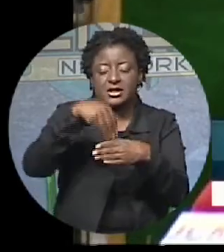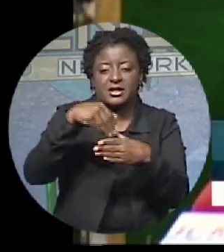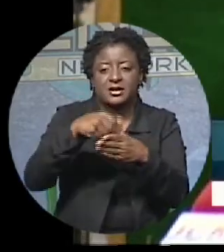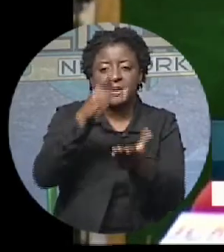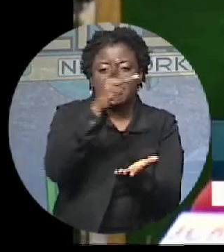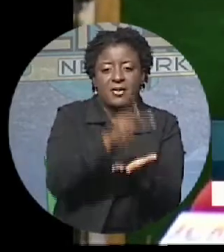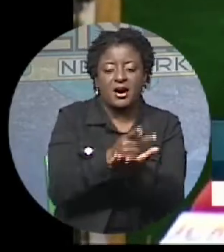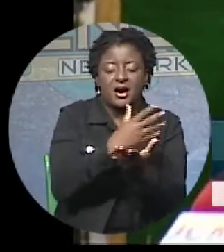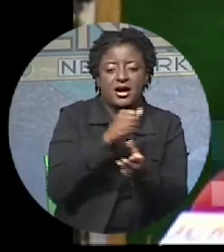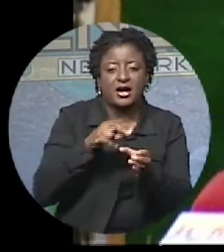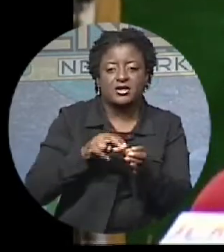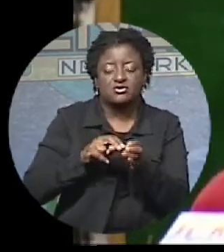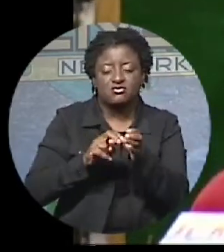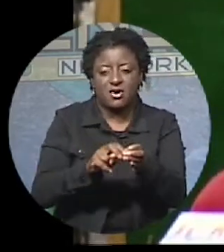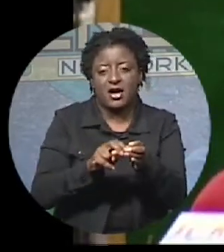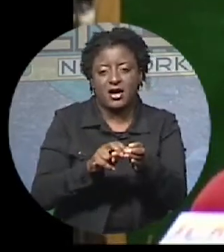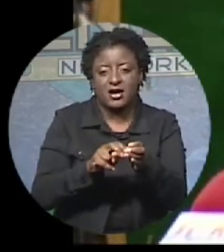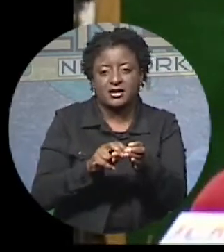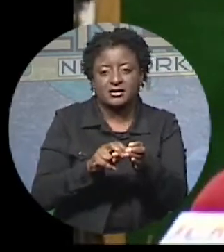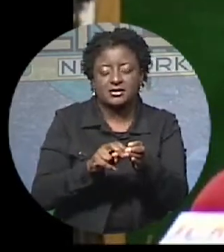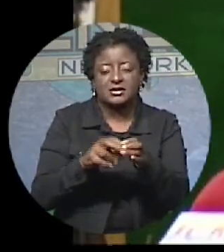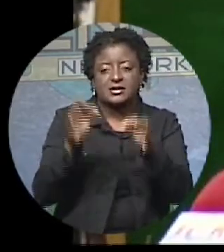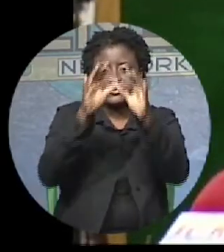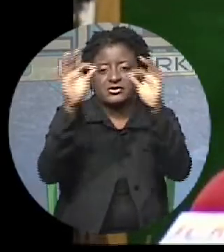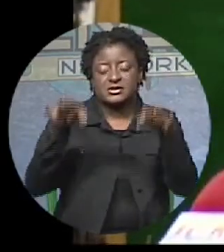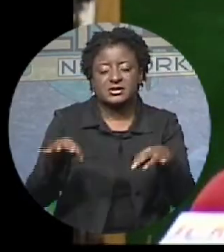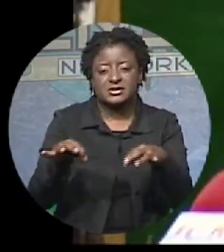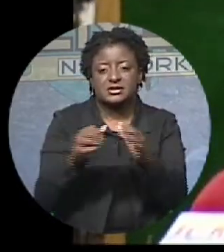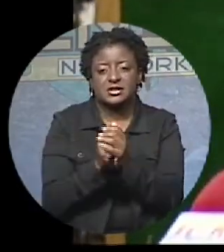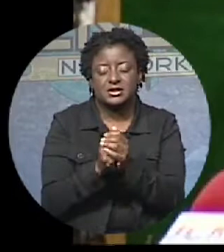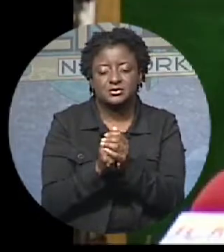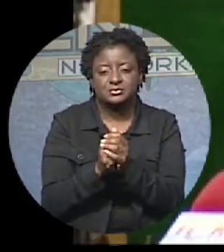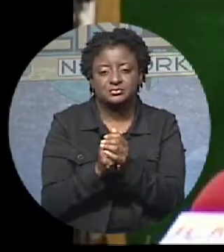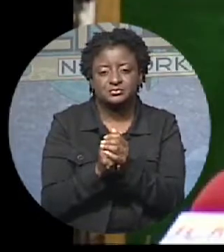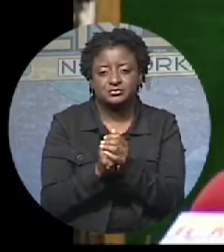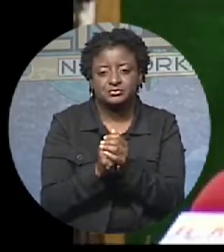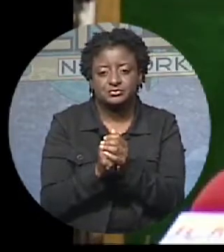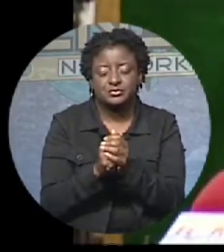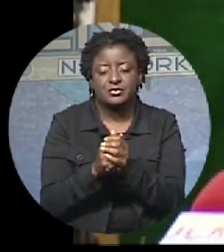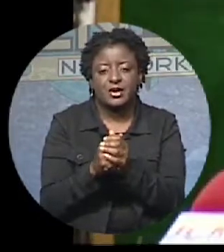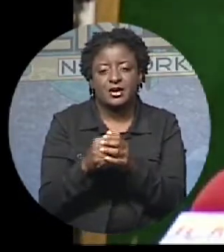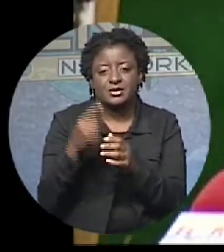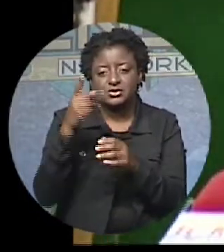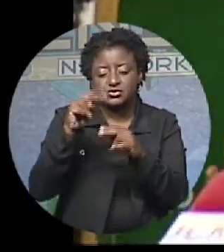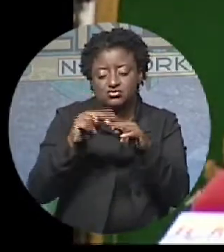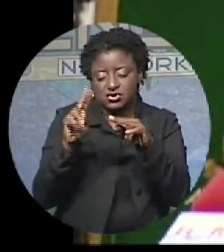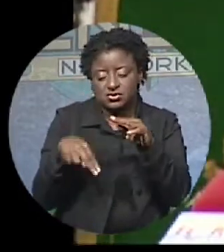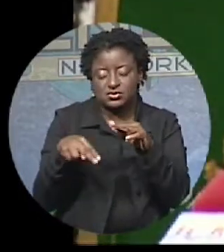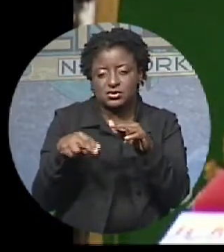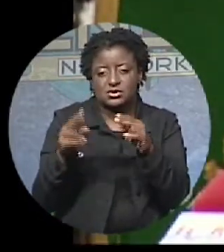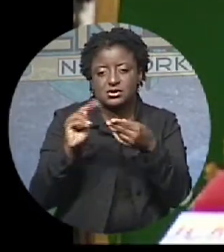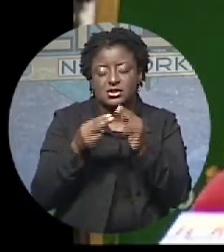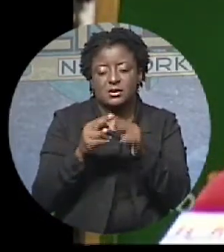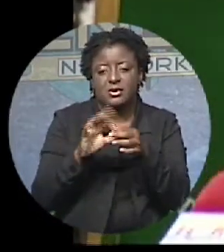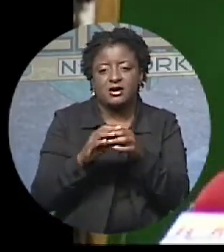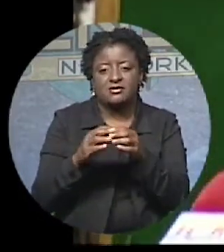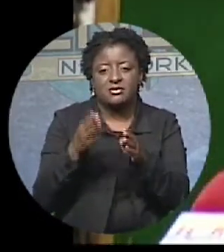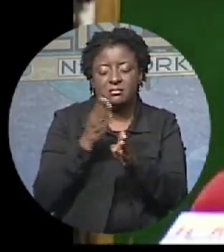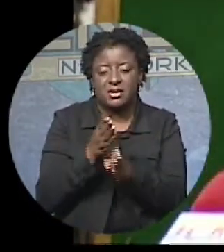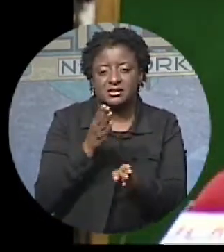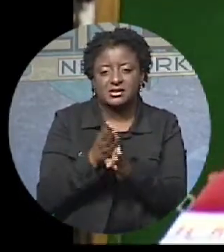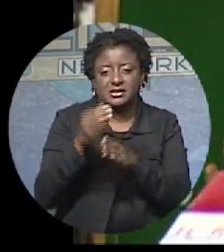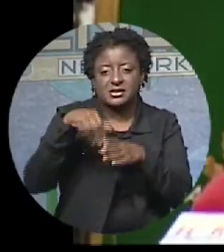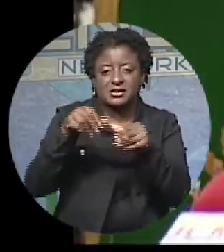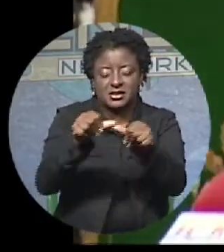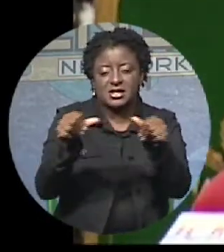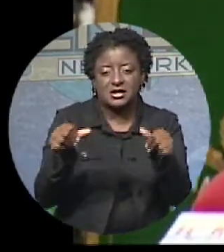the congestion and resultant impact in the downtown area caused by the volume of buses traversing the area. The idea was